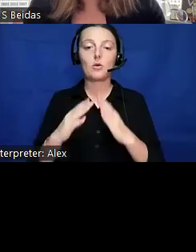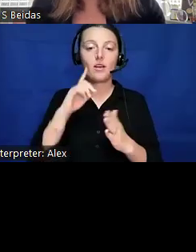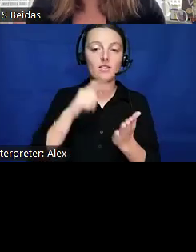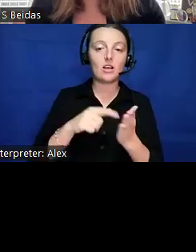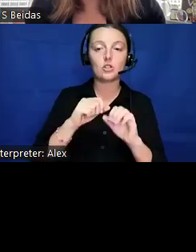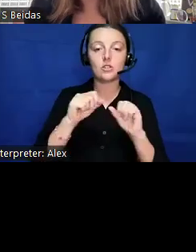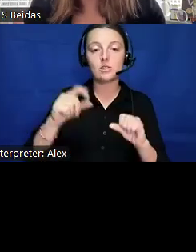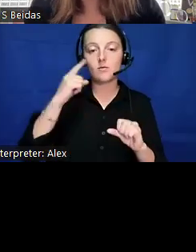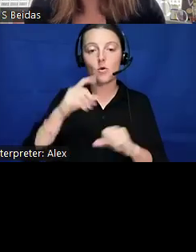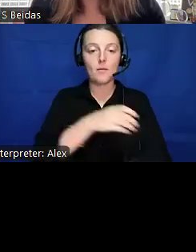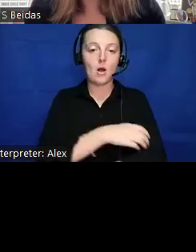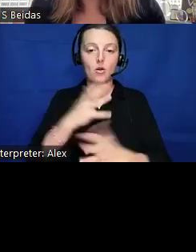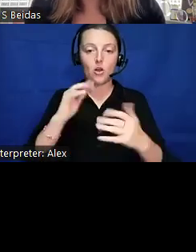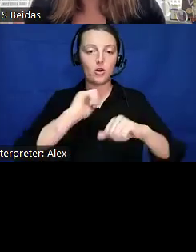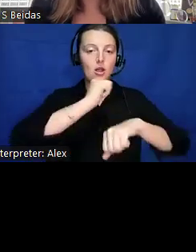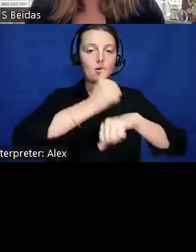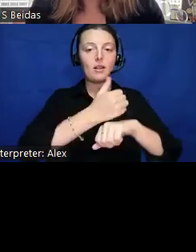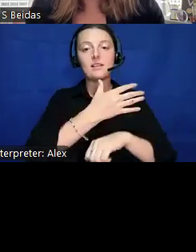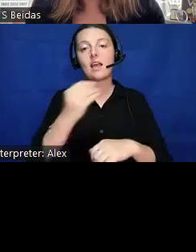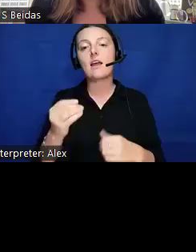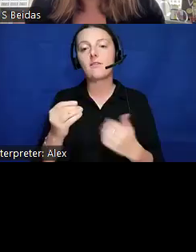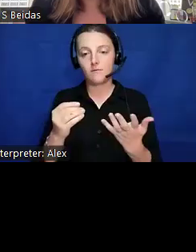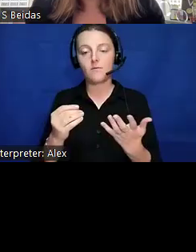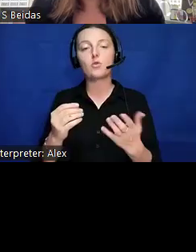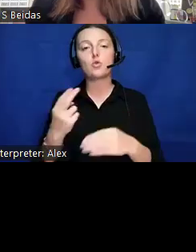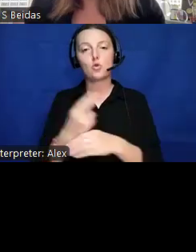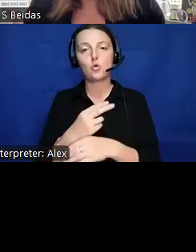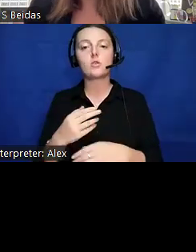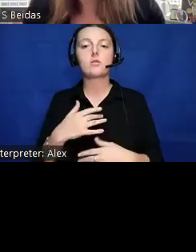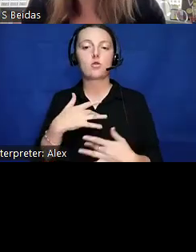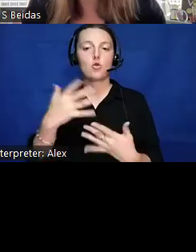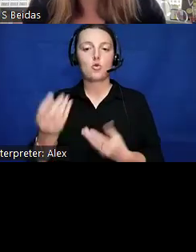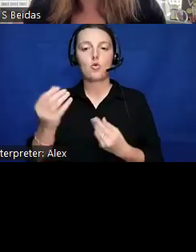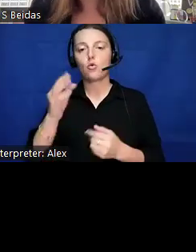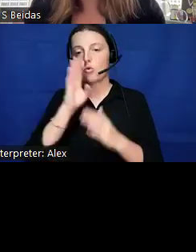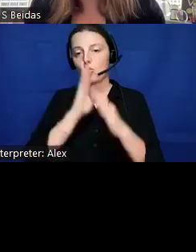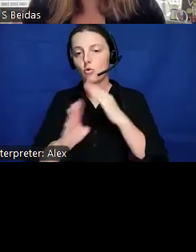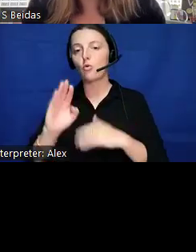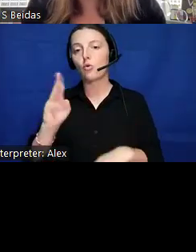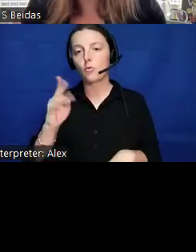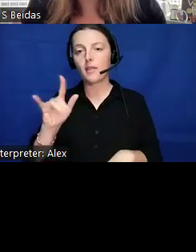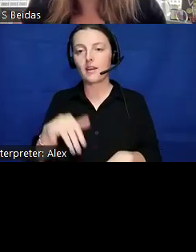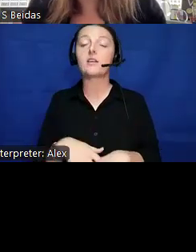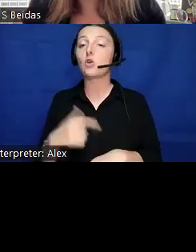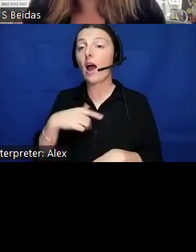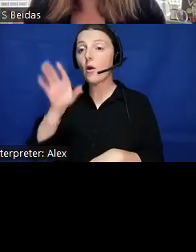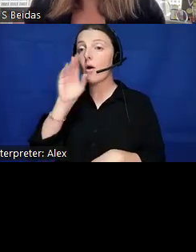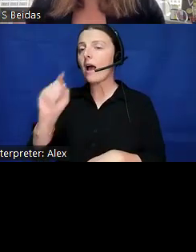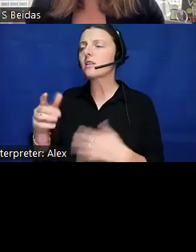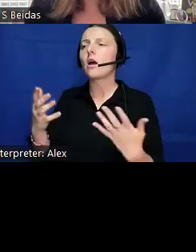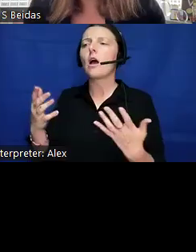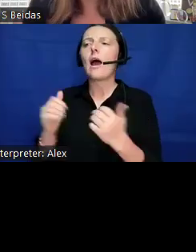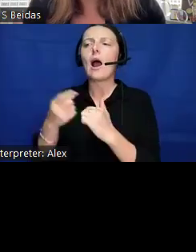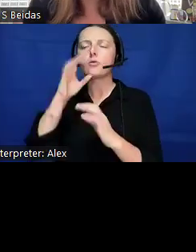the types of questions I like to ask when I meet with our community partners are things like, what's keeping you up at night? How can I be helpful